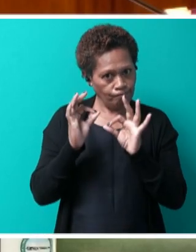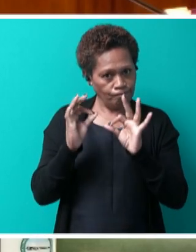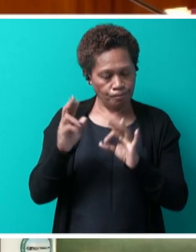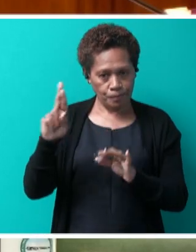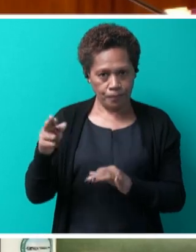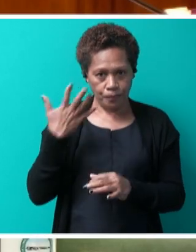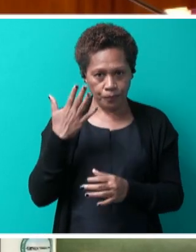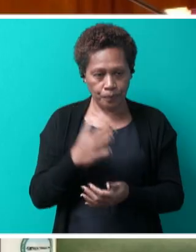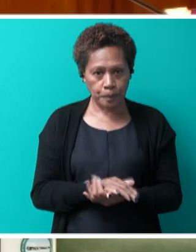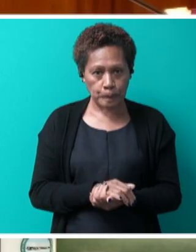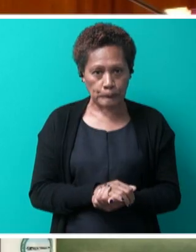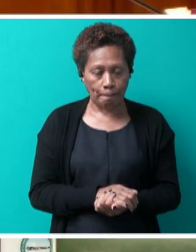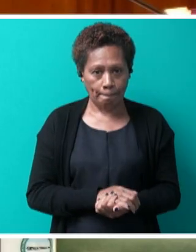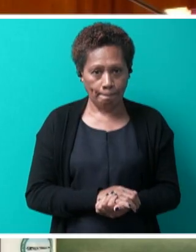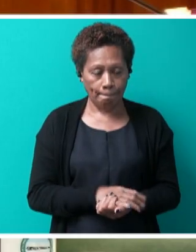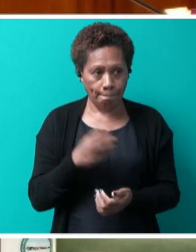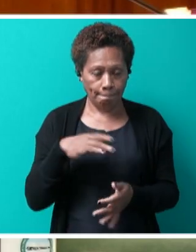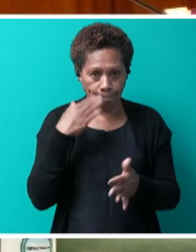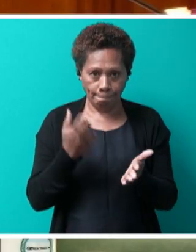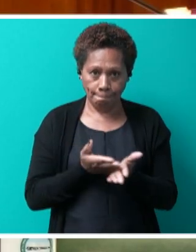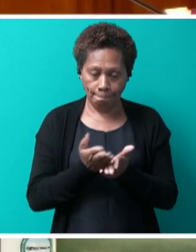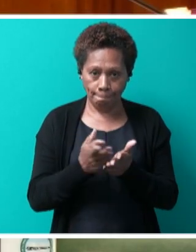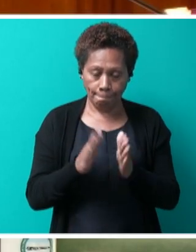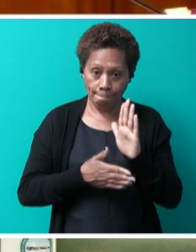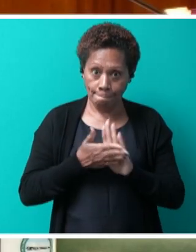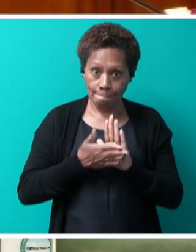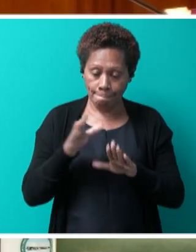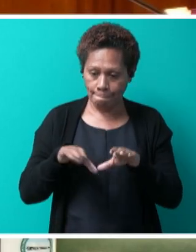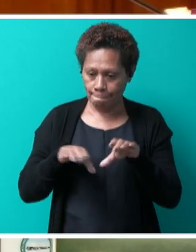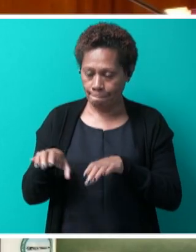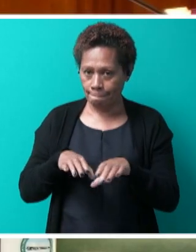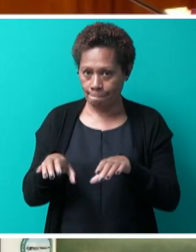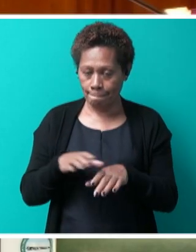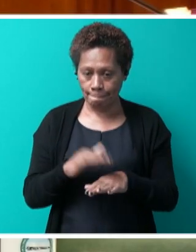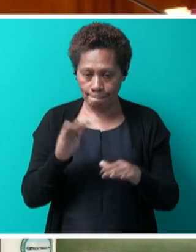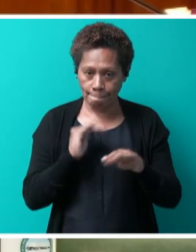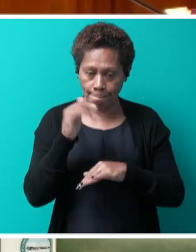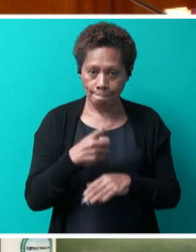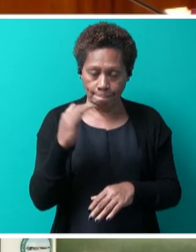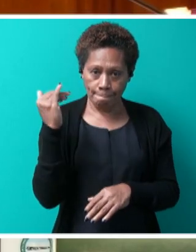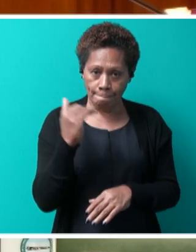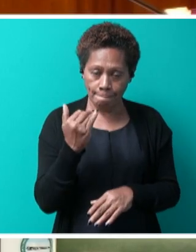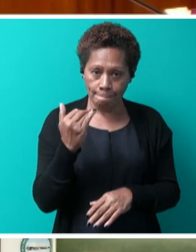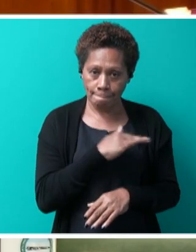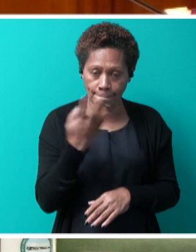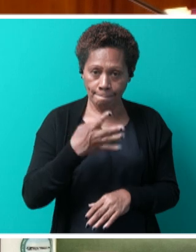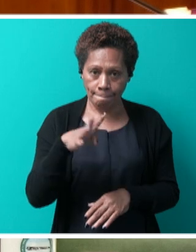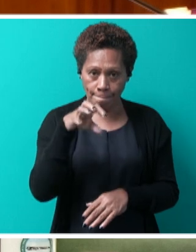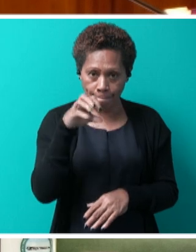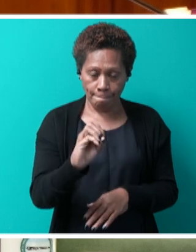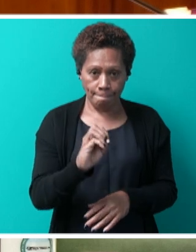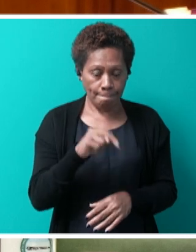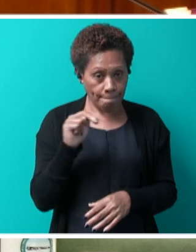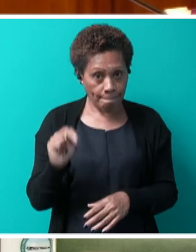birth and deaths and marriages services accounted for the highest level of activity, with over 140 inquiries, alongside key